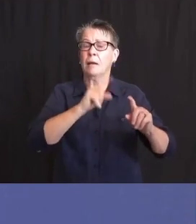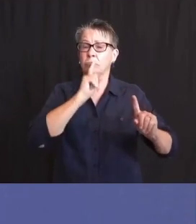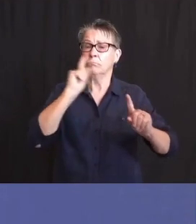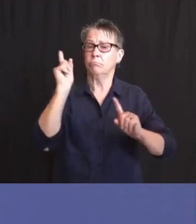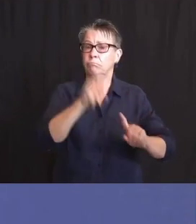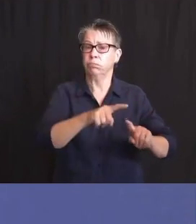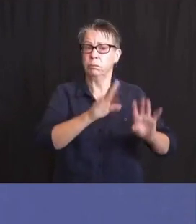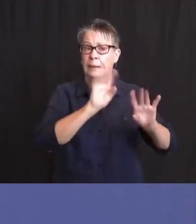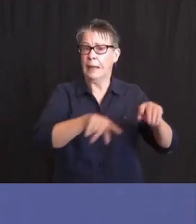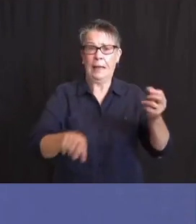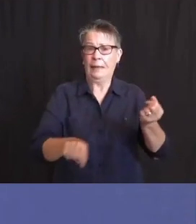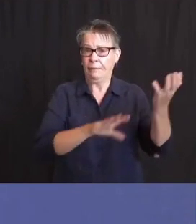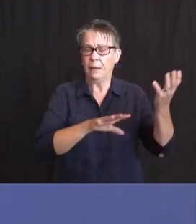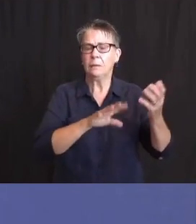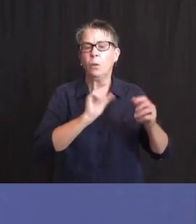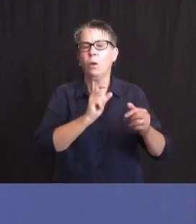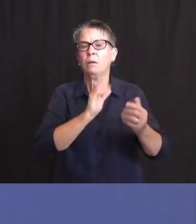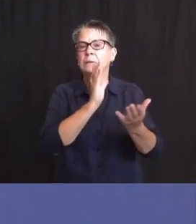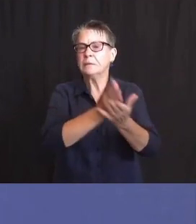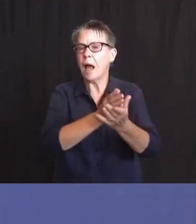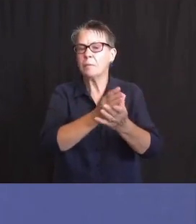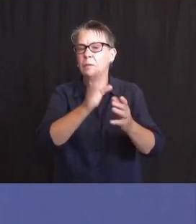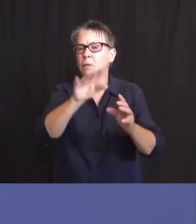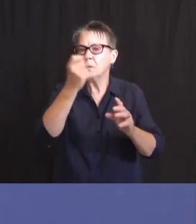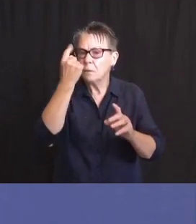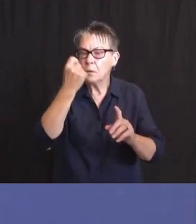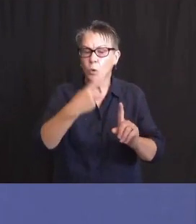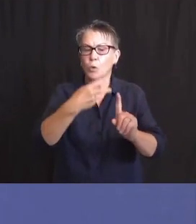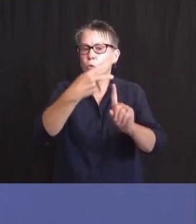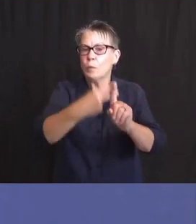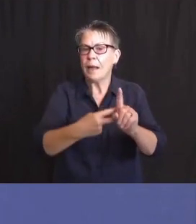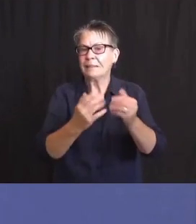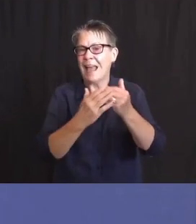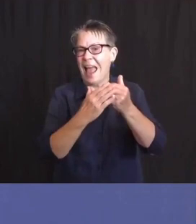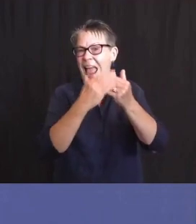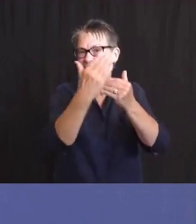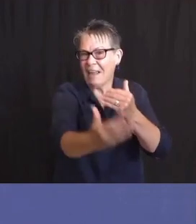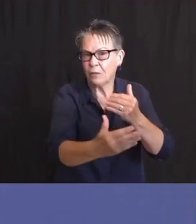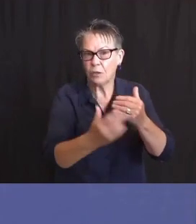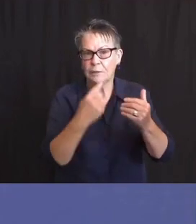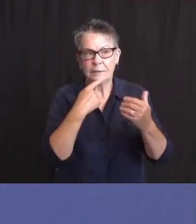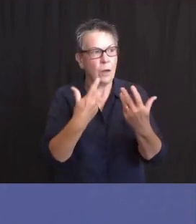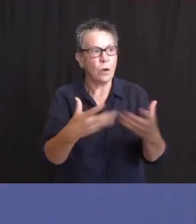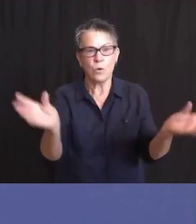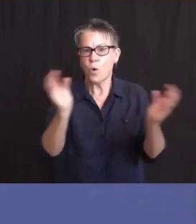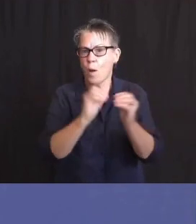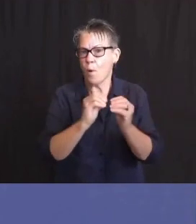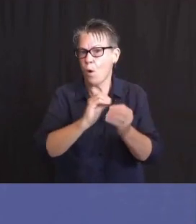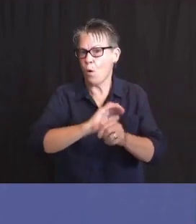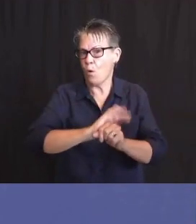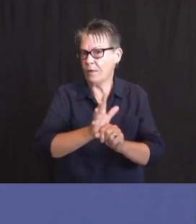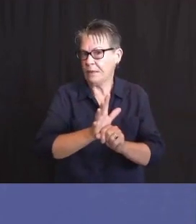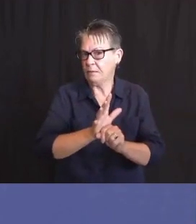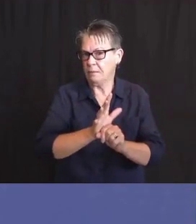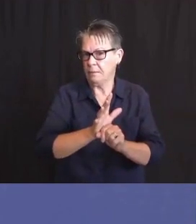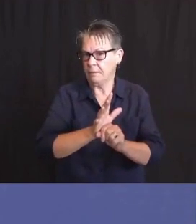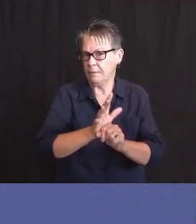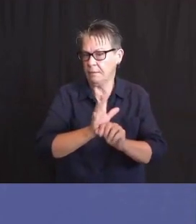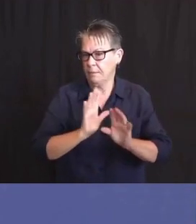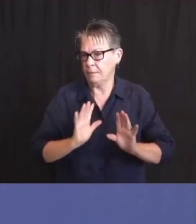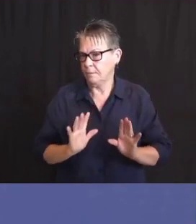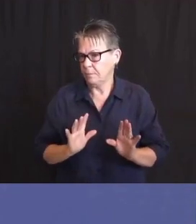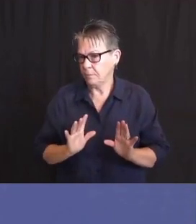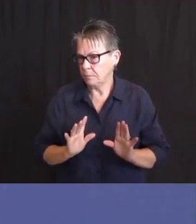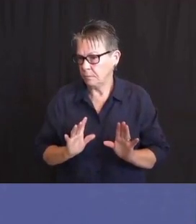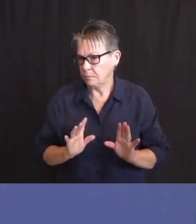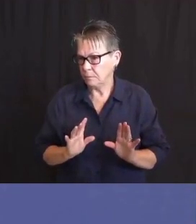here, we've asked the mortgage bankers to get off your back and give you a holiday. And likewise, that allows you to give the people who are renting from you, whether it's a